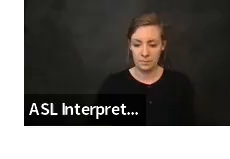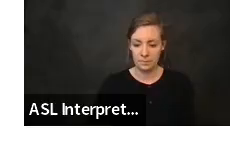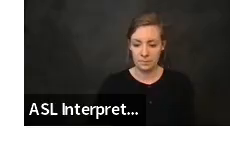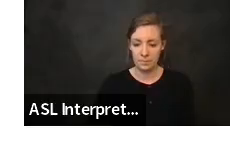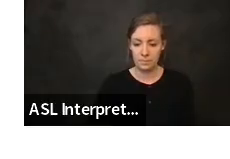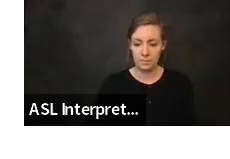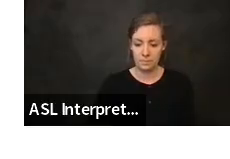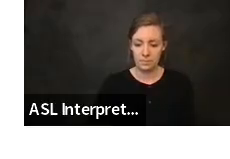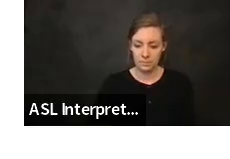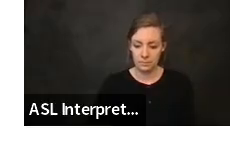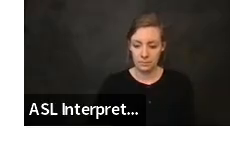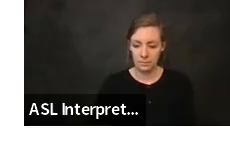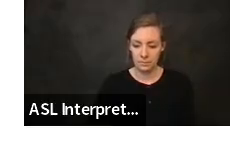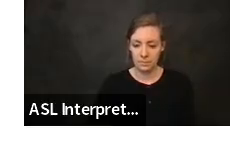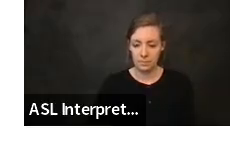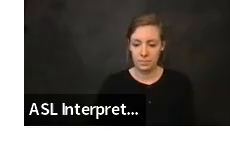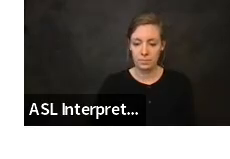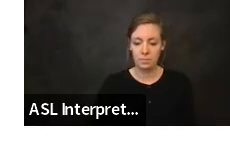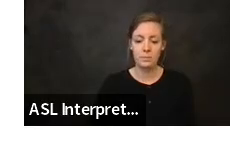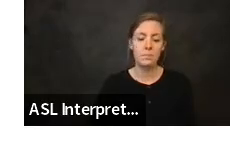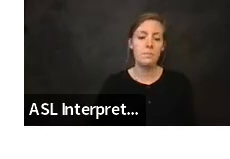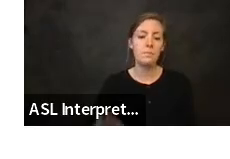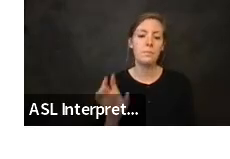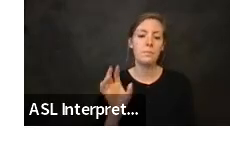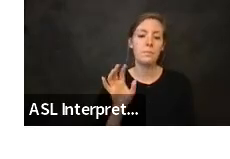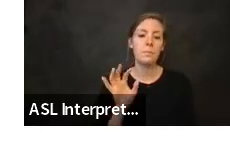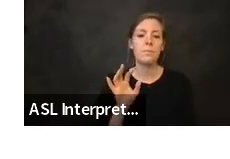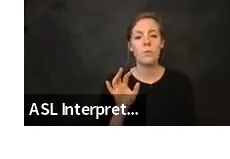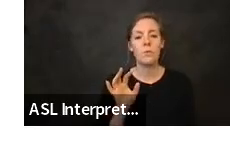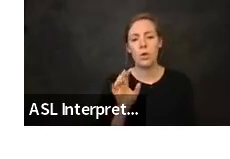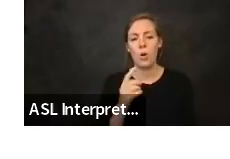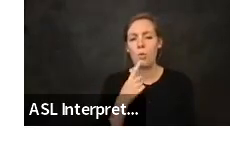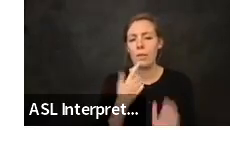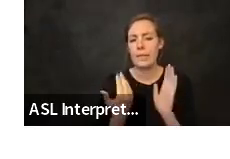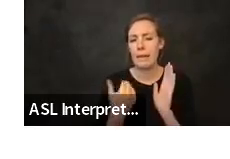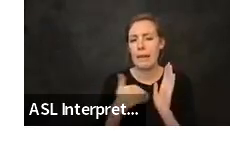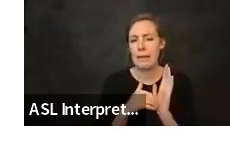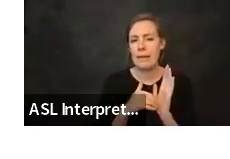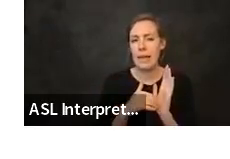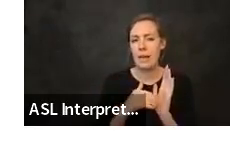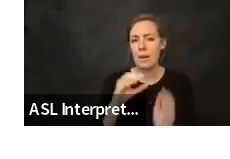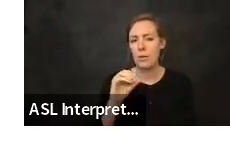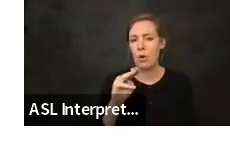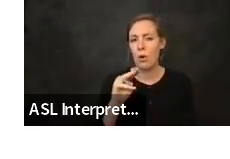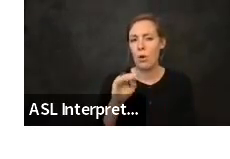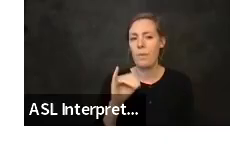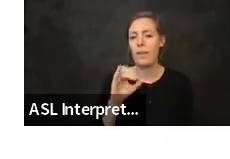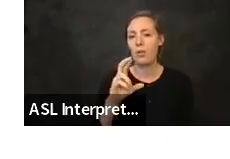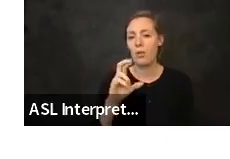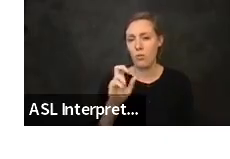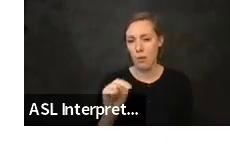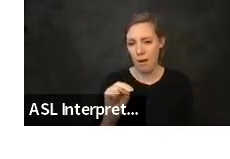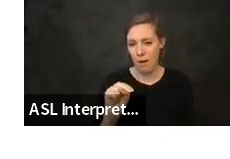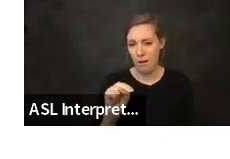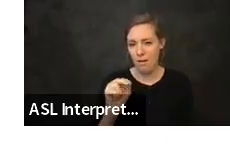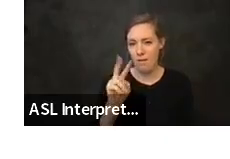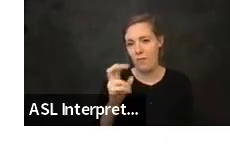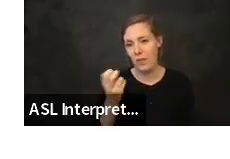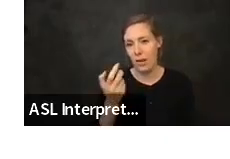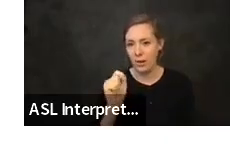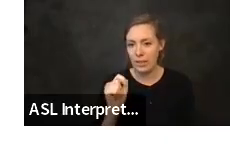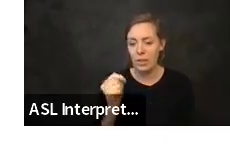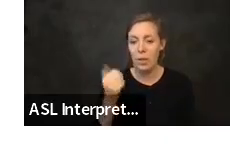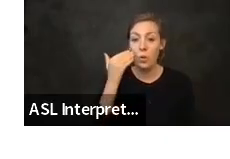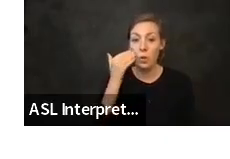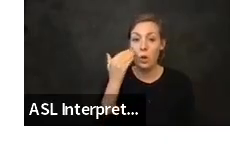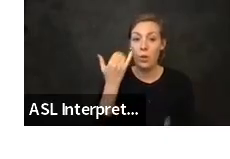And to reiterate some of what Paul and Dr. Mays touched on around the Omicron variant, we know that Omicron is